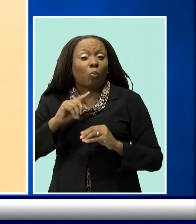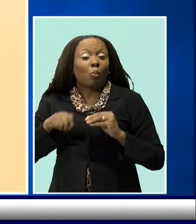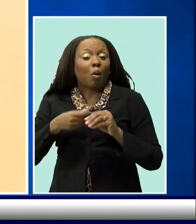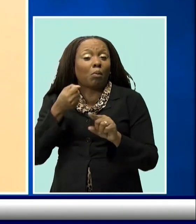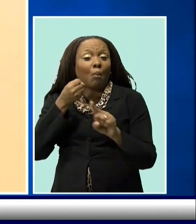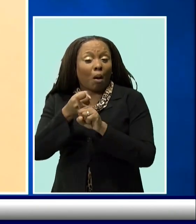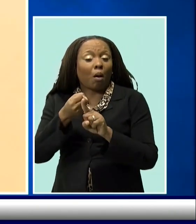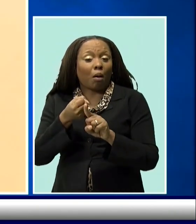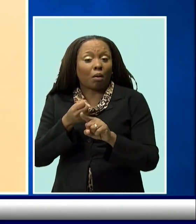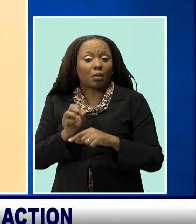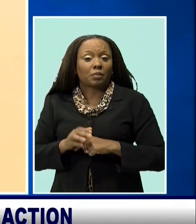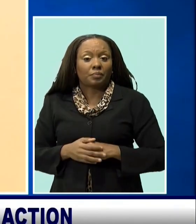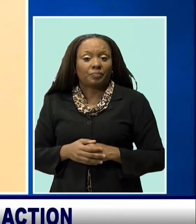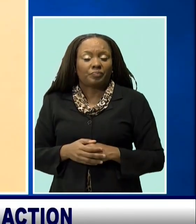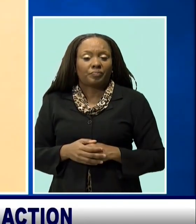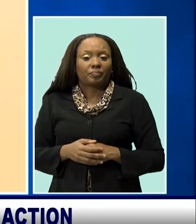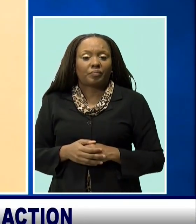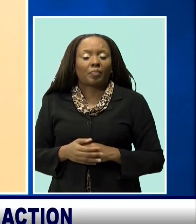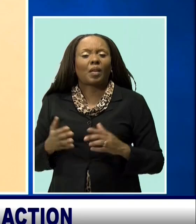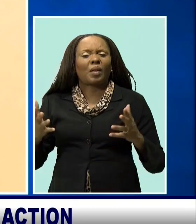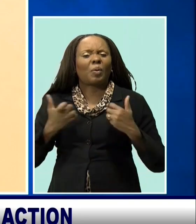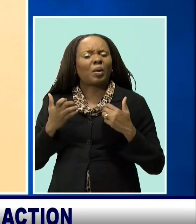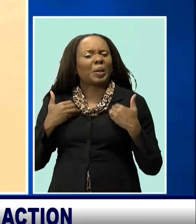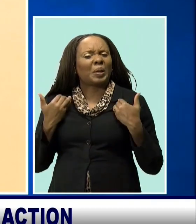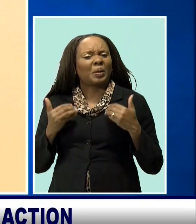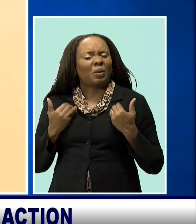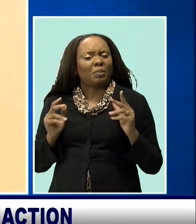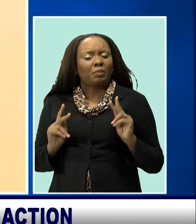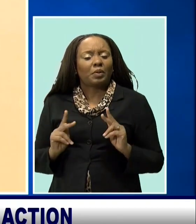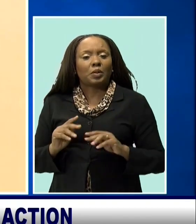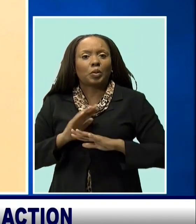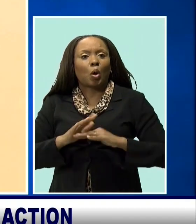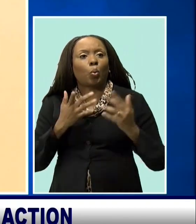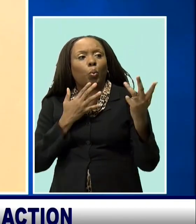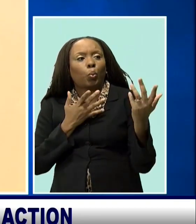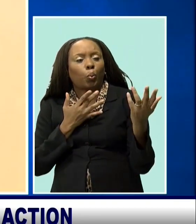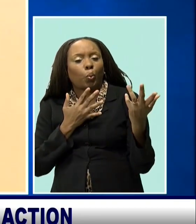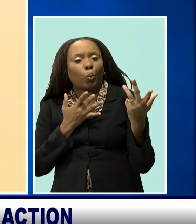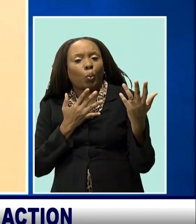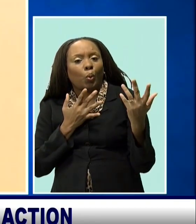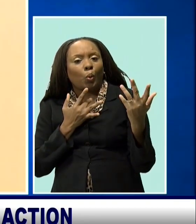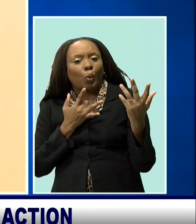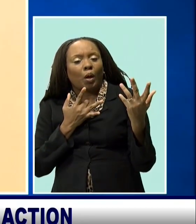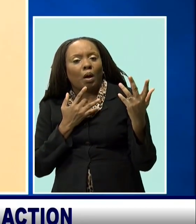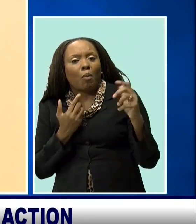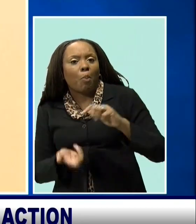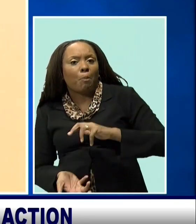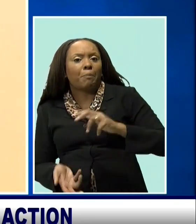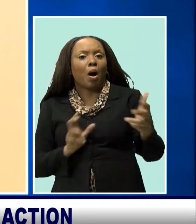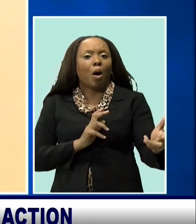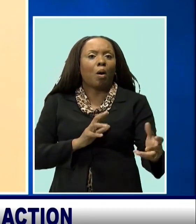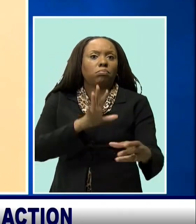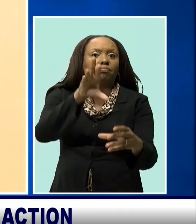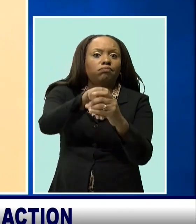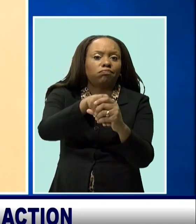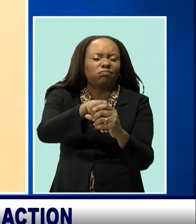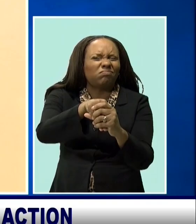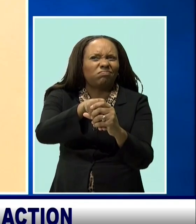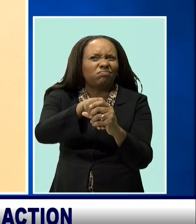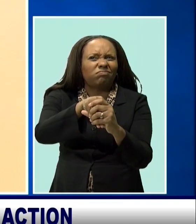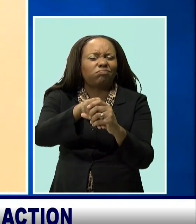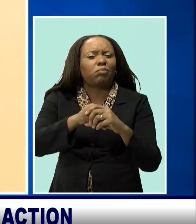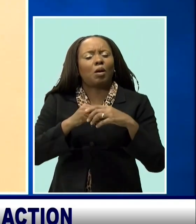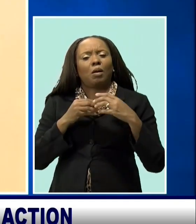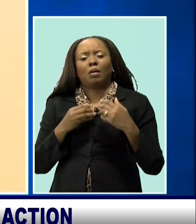lives. I would urge youth to not wait till a disaster hit us to want to get involved in climate action, but to look around